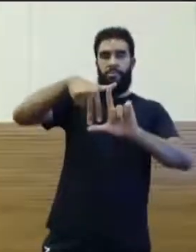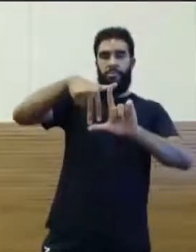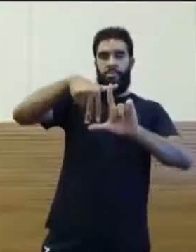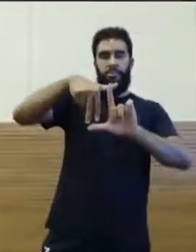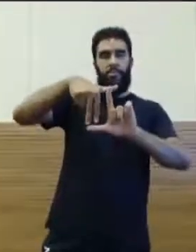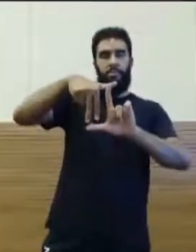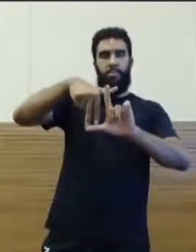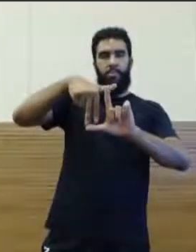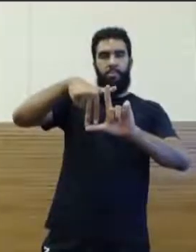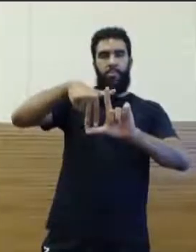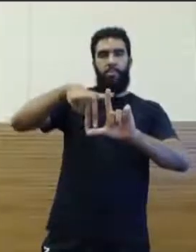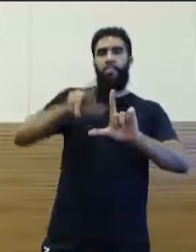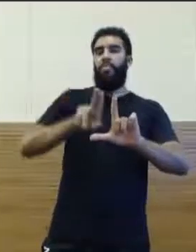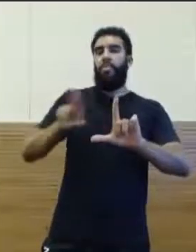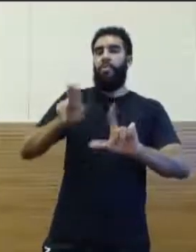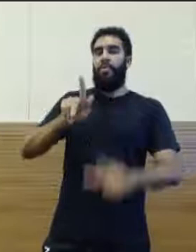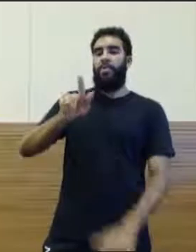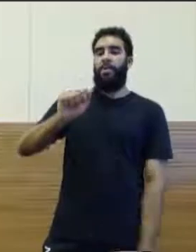Spoon,